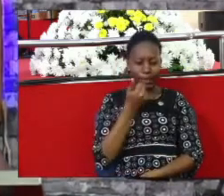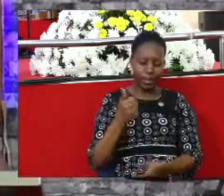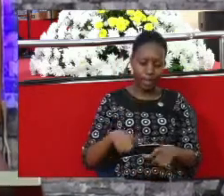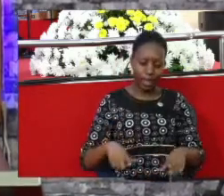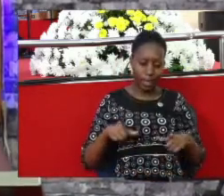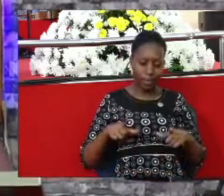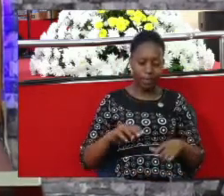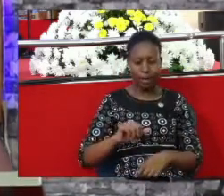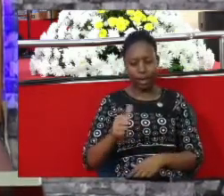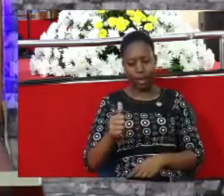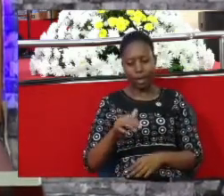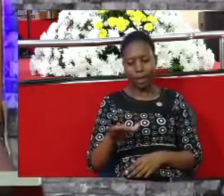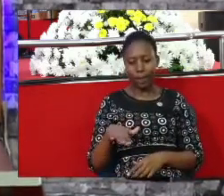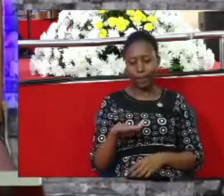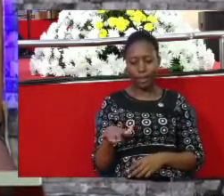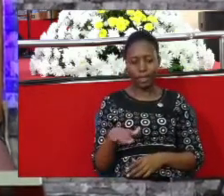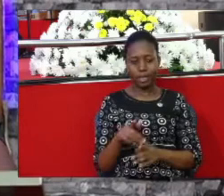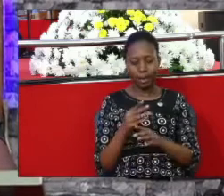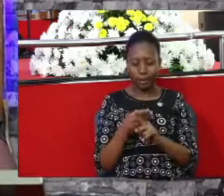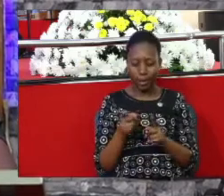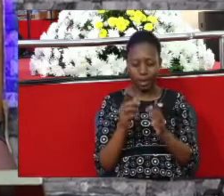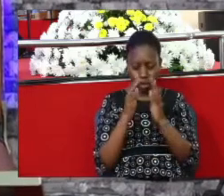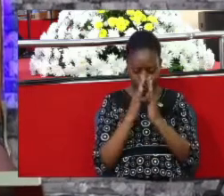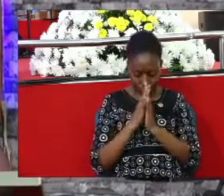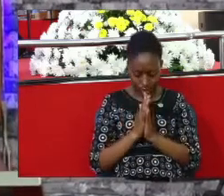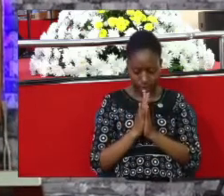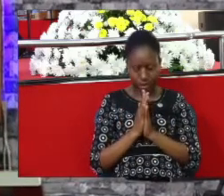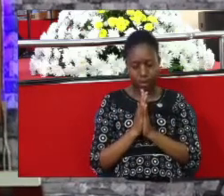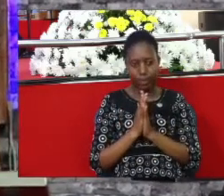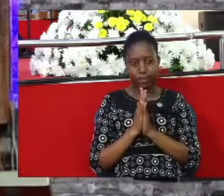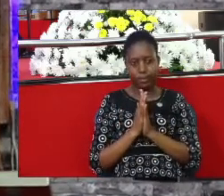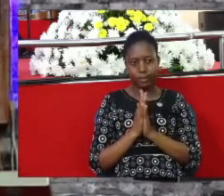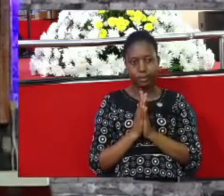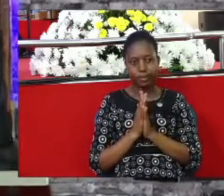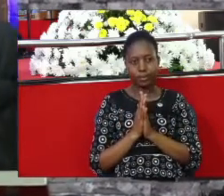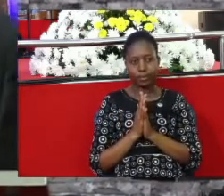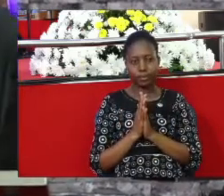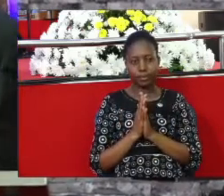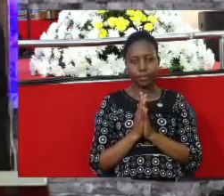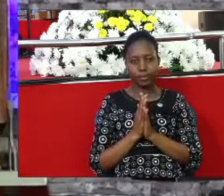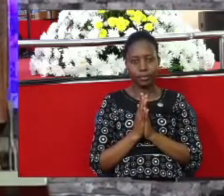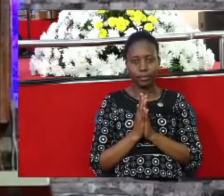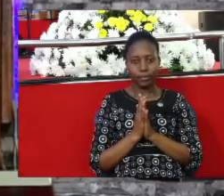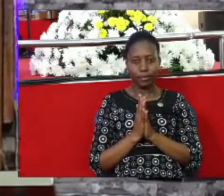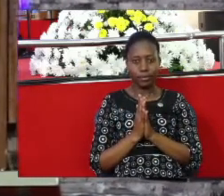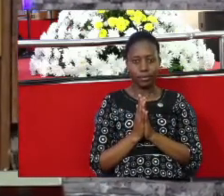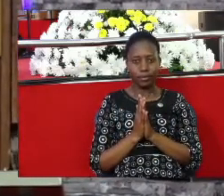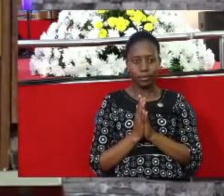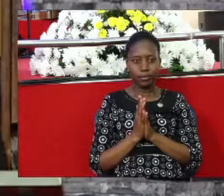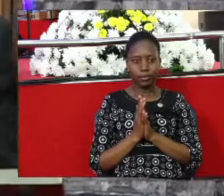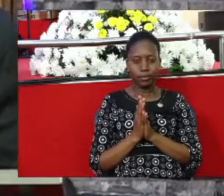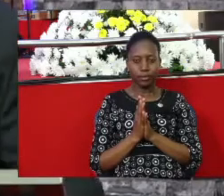Radical. I know some of you are radical already. Then he also said something else